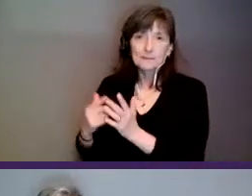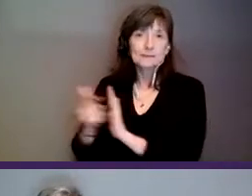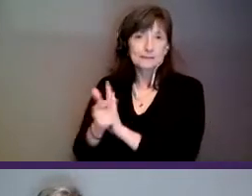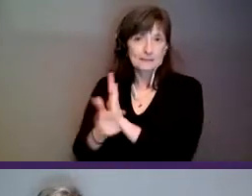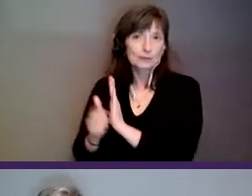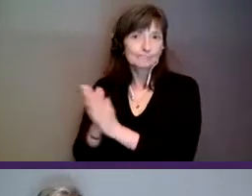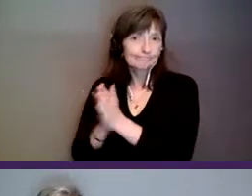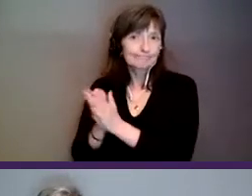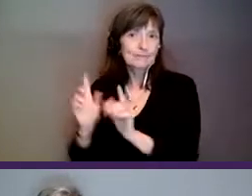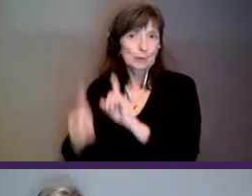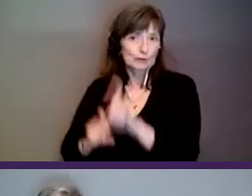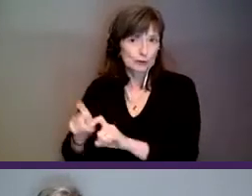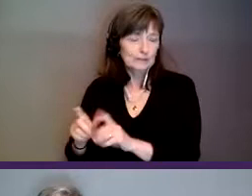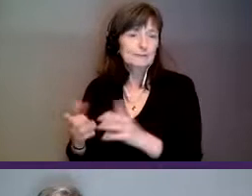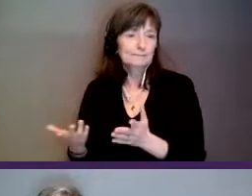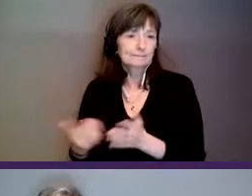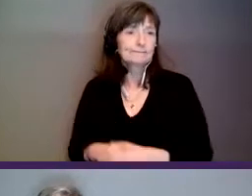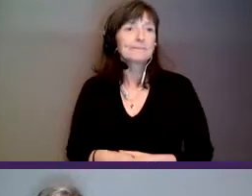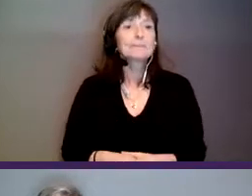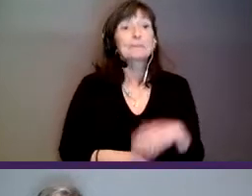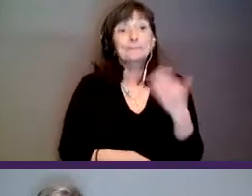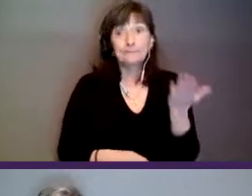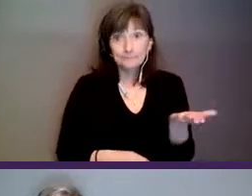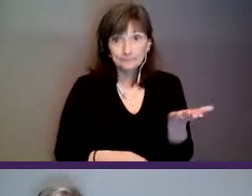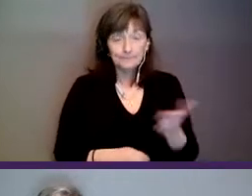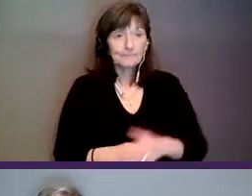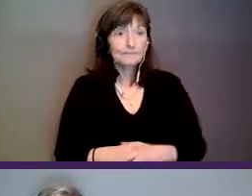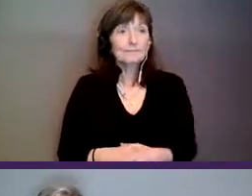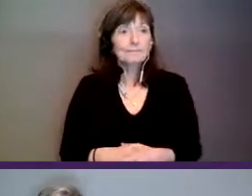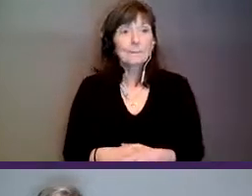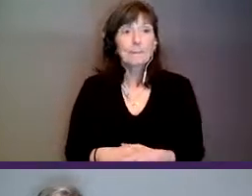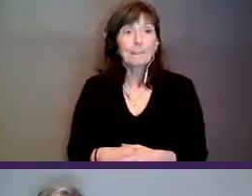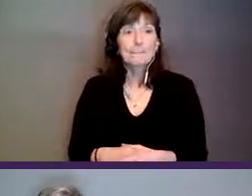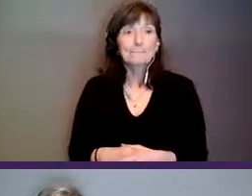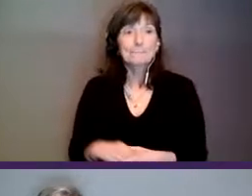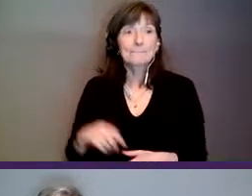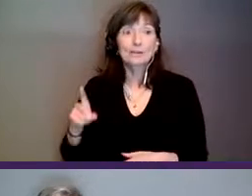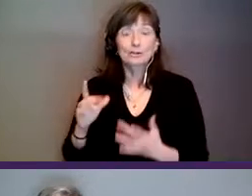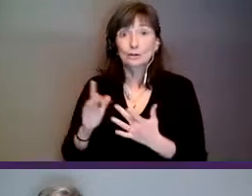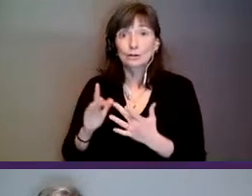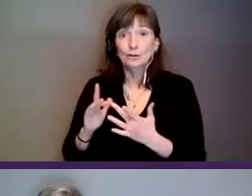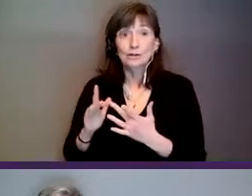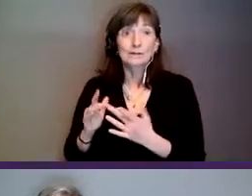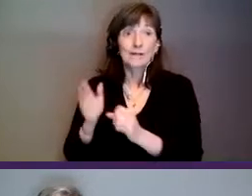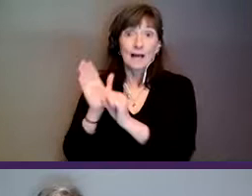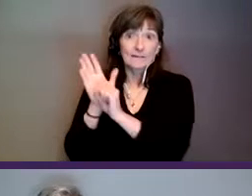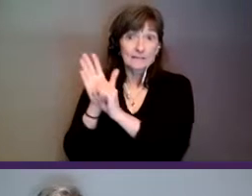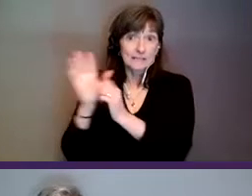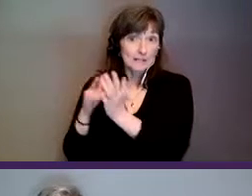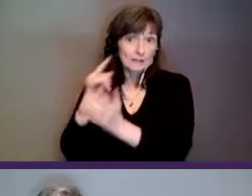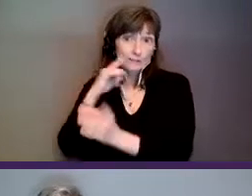is also a question that arises. So we encourage people to either reach out to the Advocacy Center for the